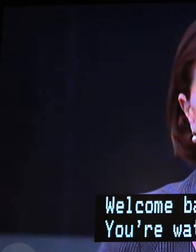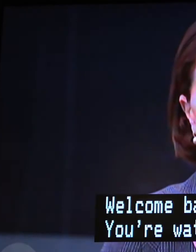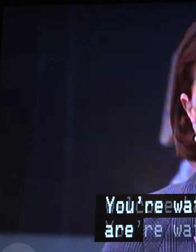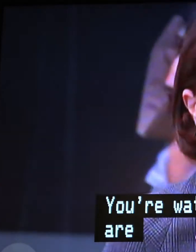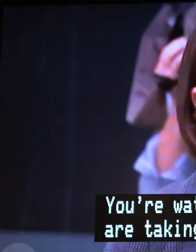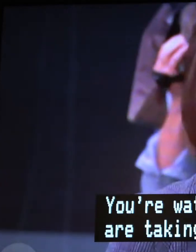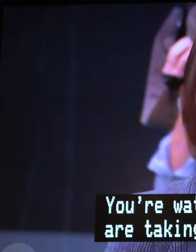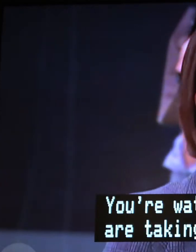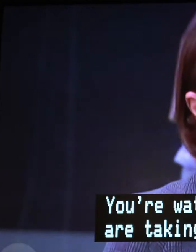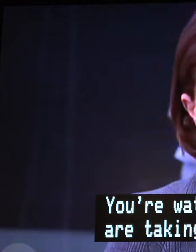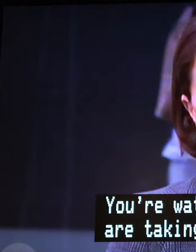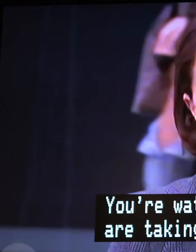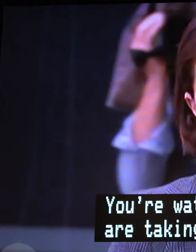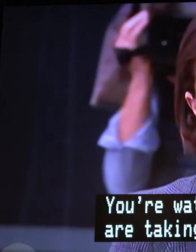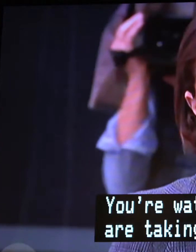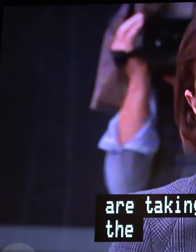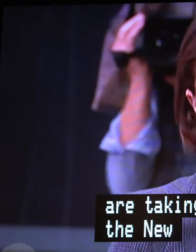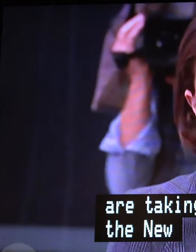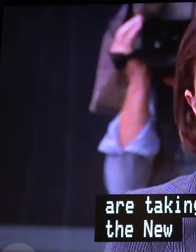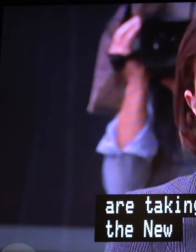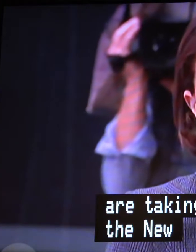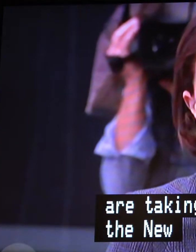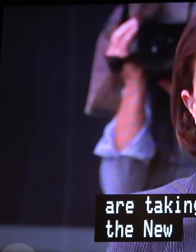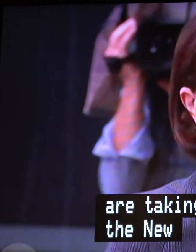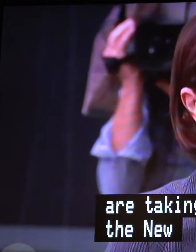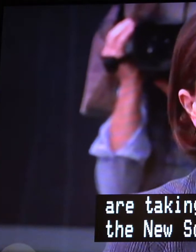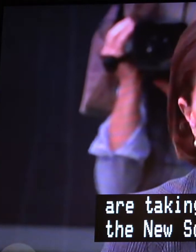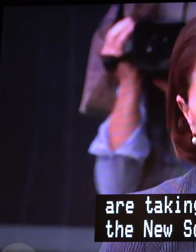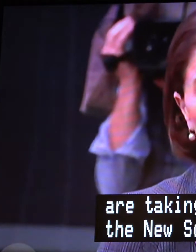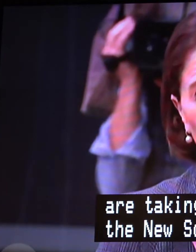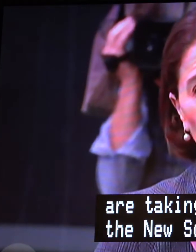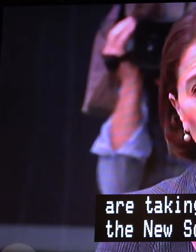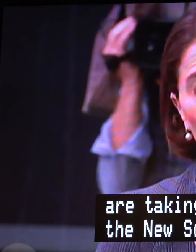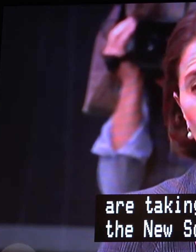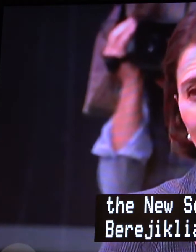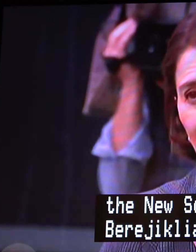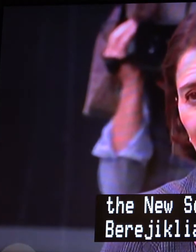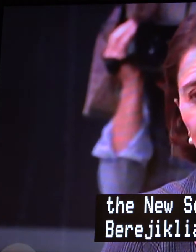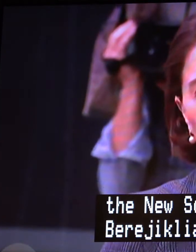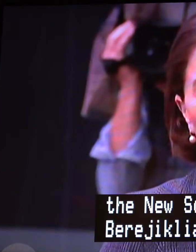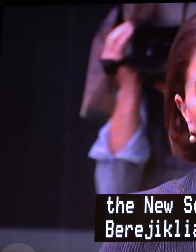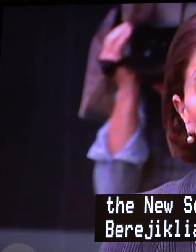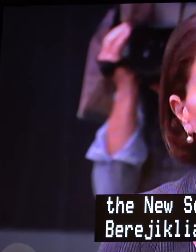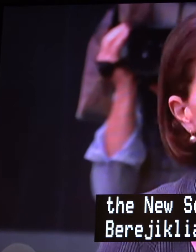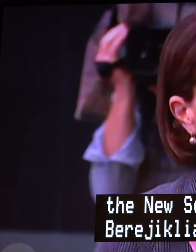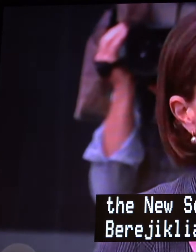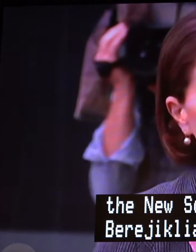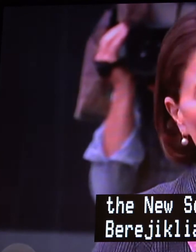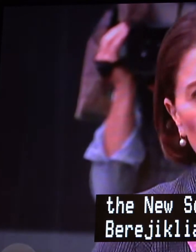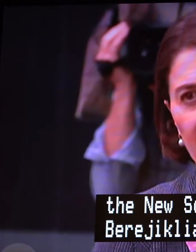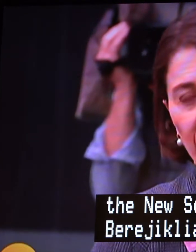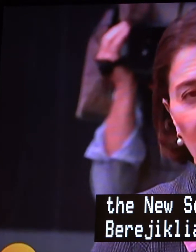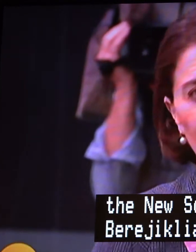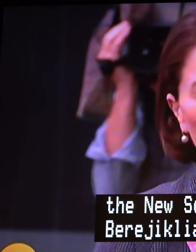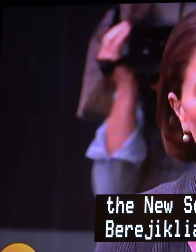South Wales Premier Gladys Berejiklian. Today we had just up to 3,500 people were tested and only 6 people